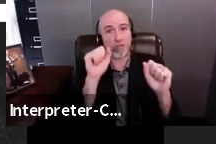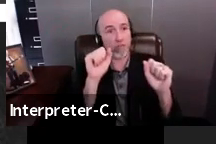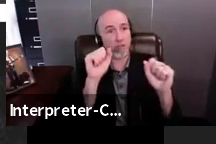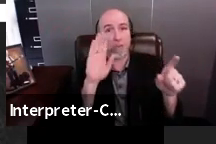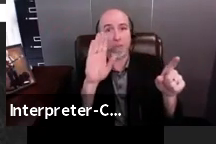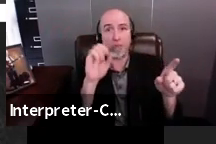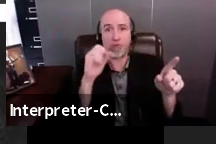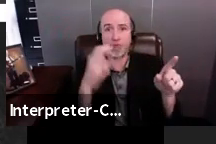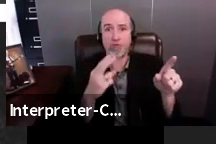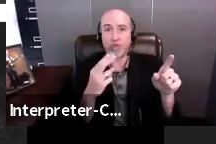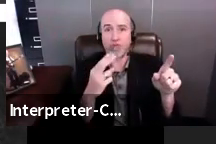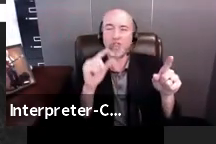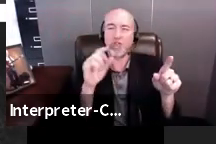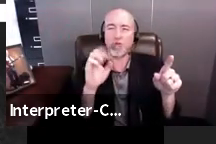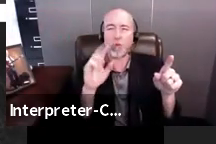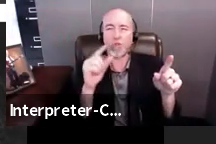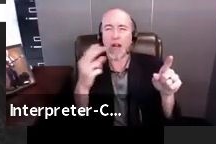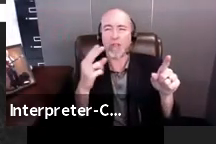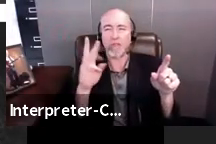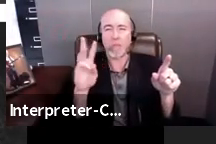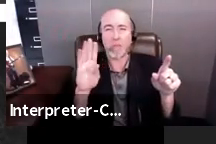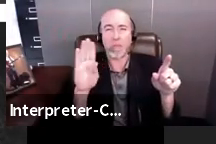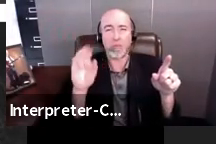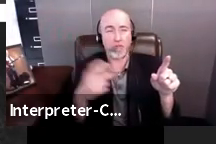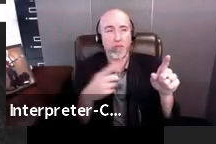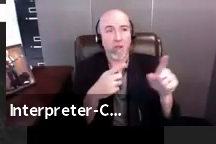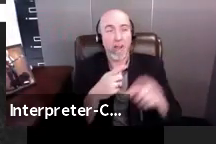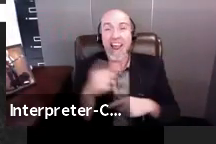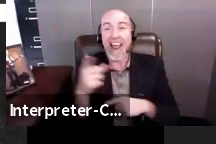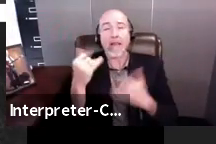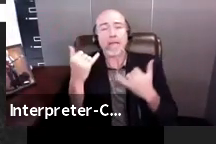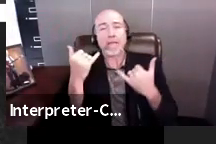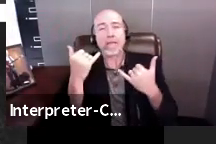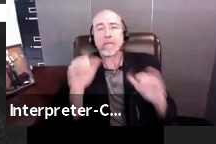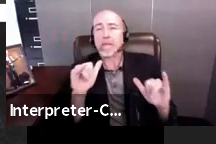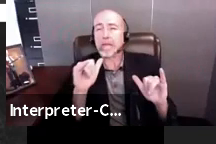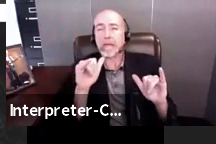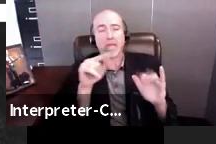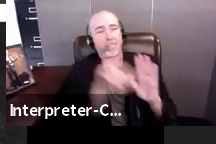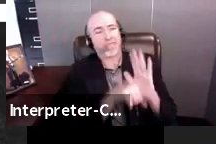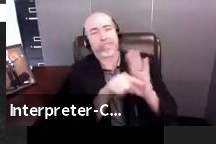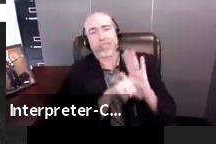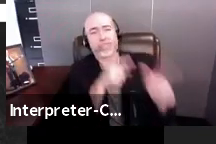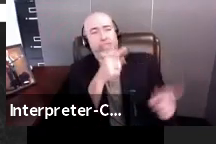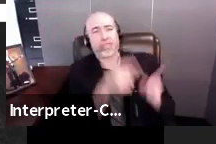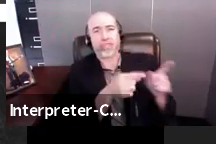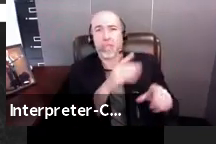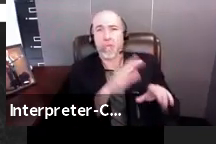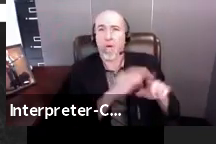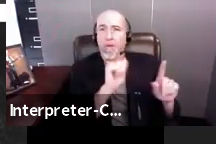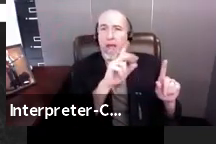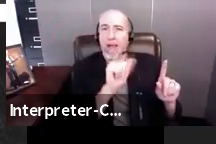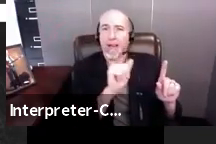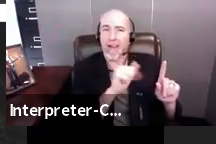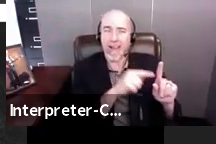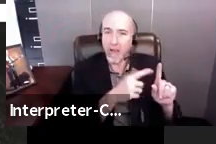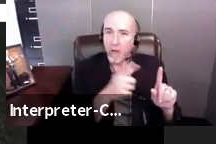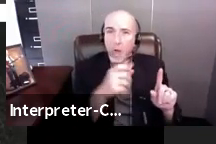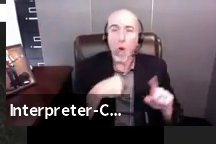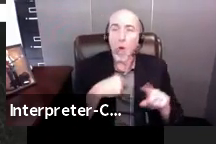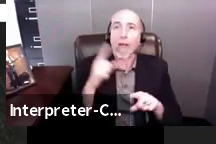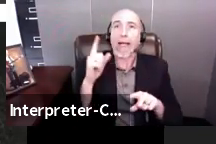Bush. There continues to be attacks. And so we can't be